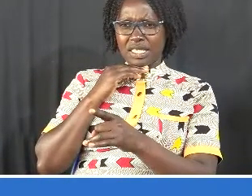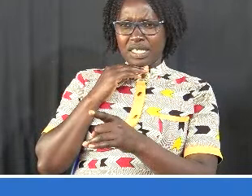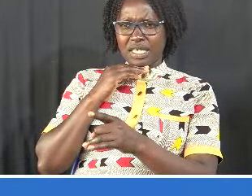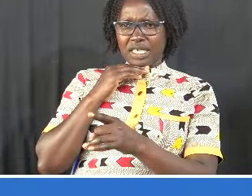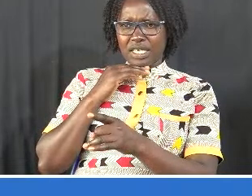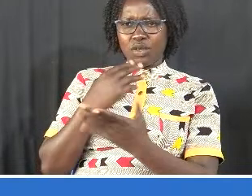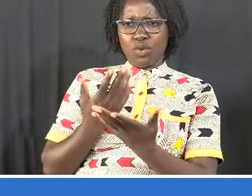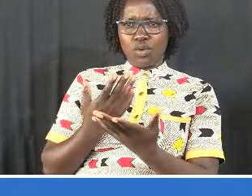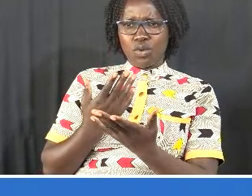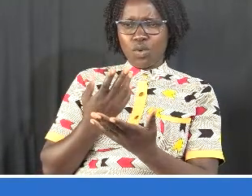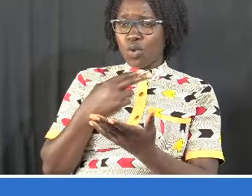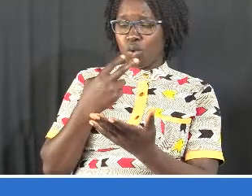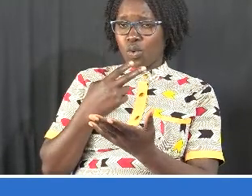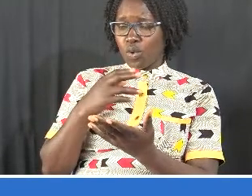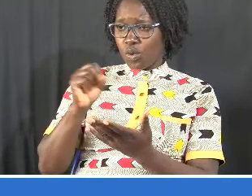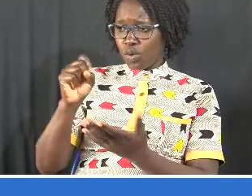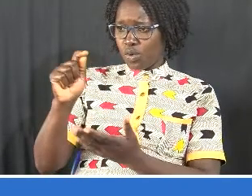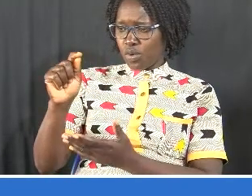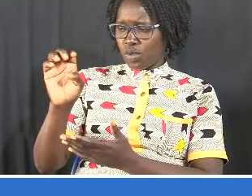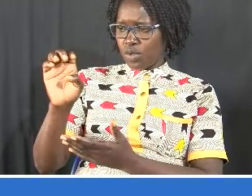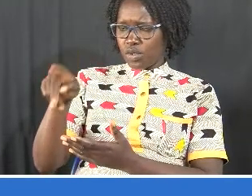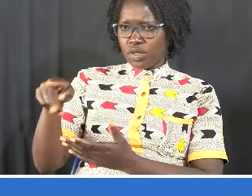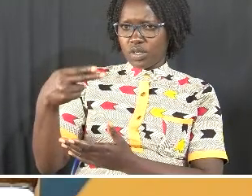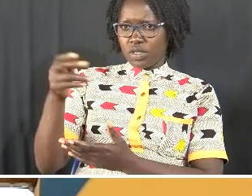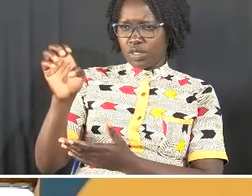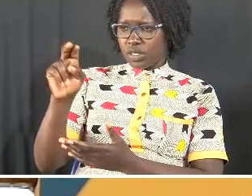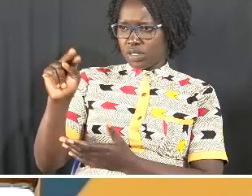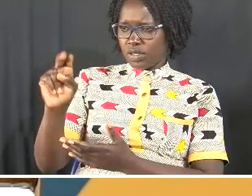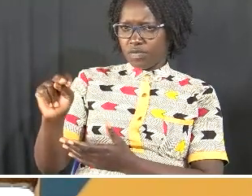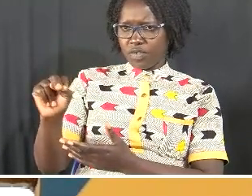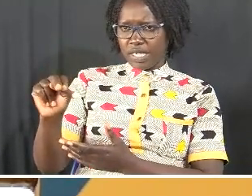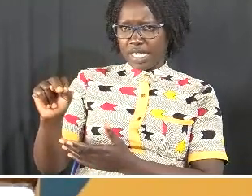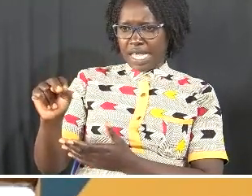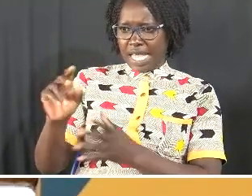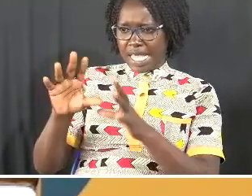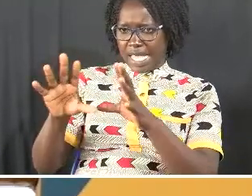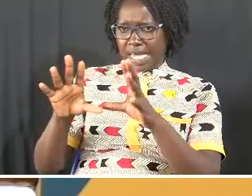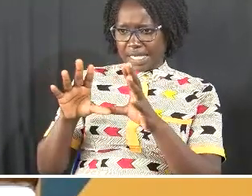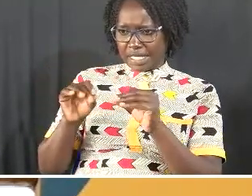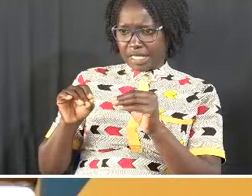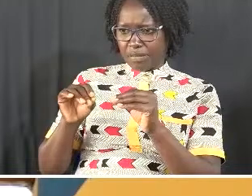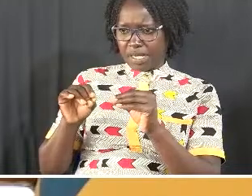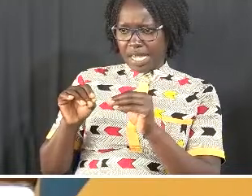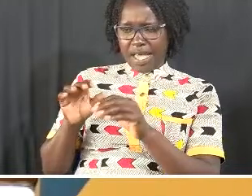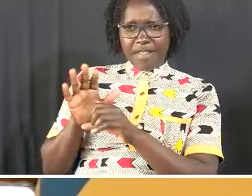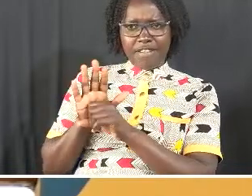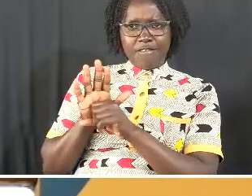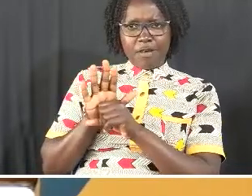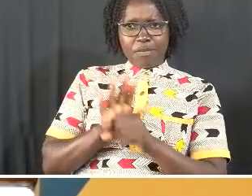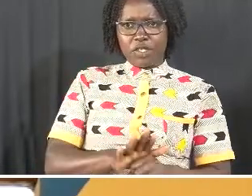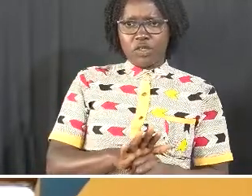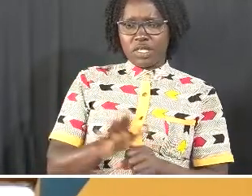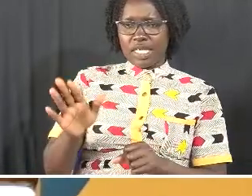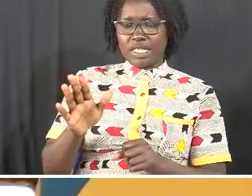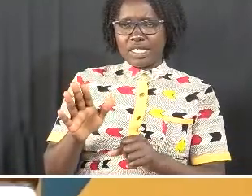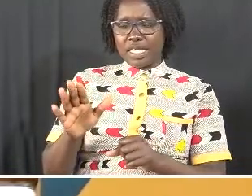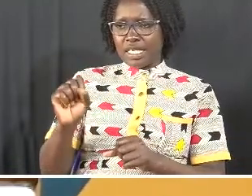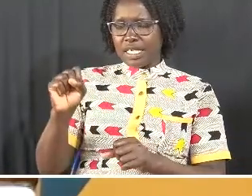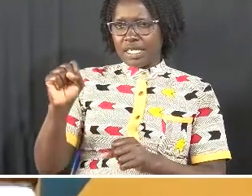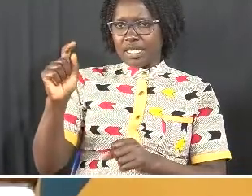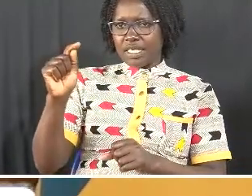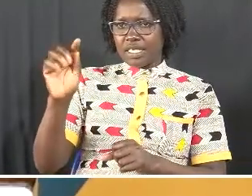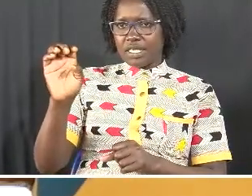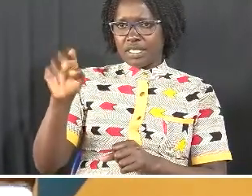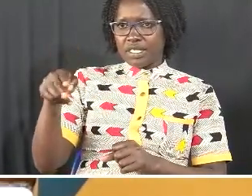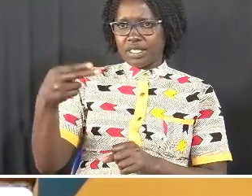Stephen's death. He participated, consented to the frustrations that he underwent, bore his